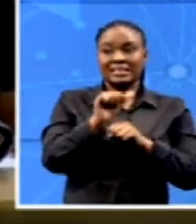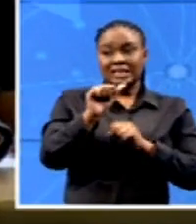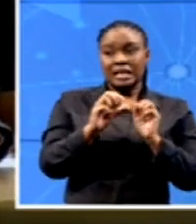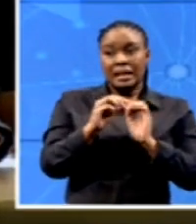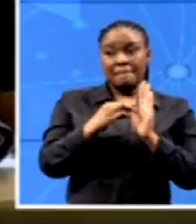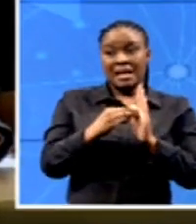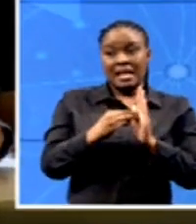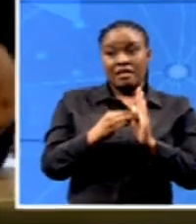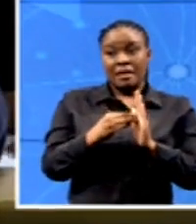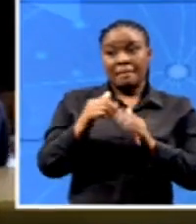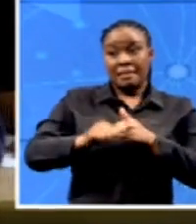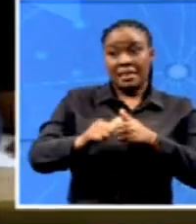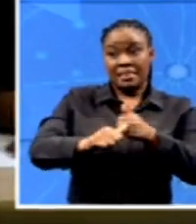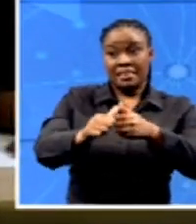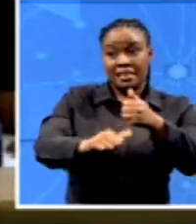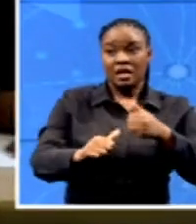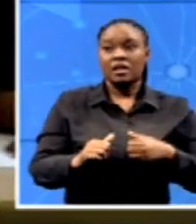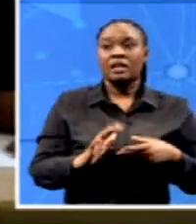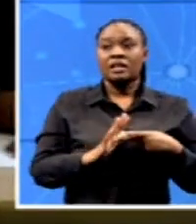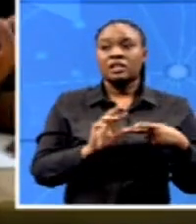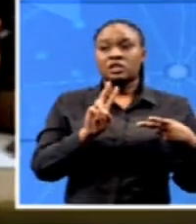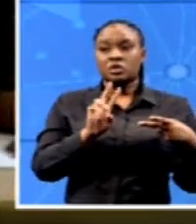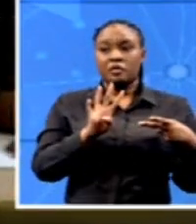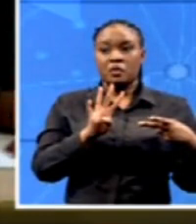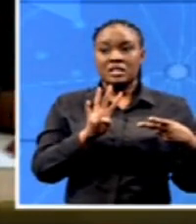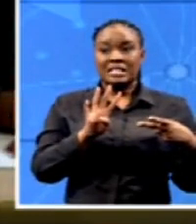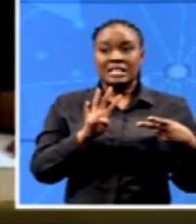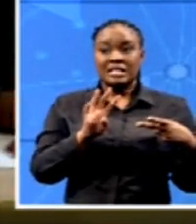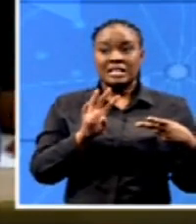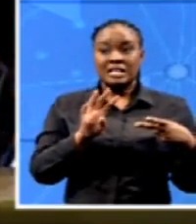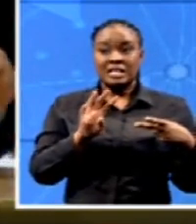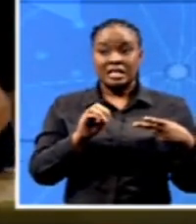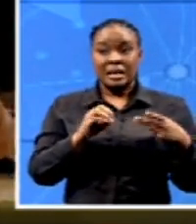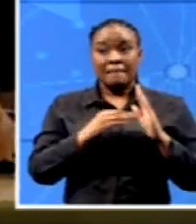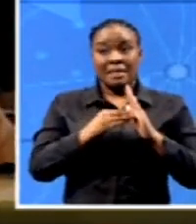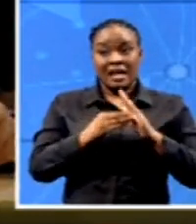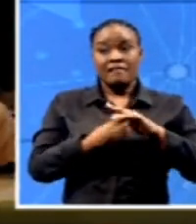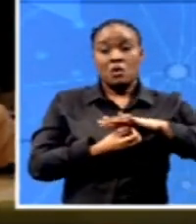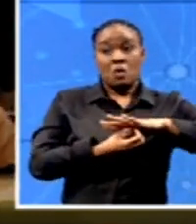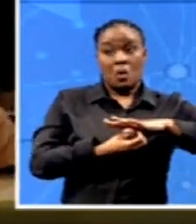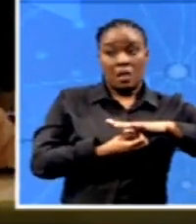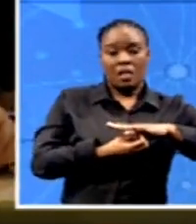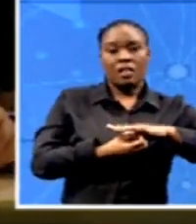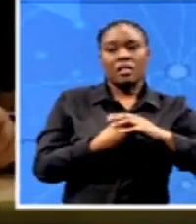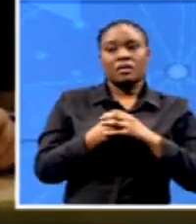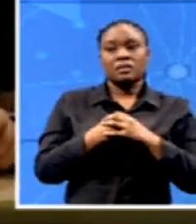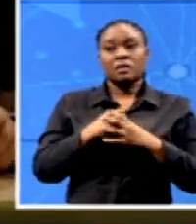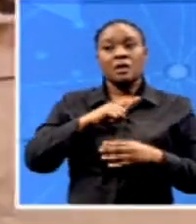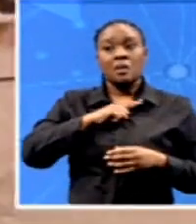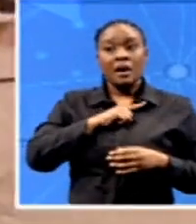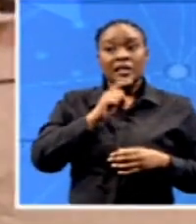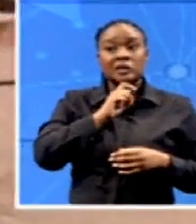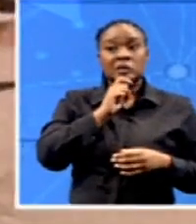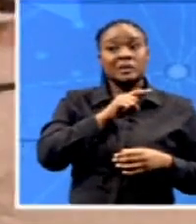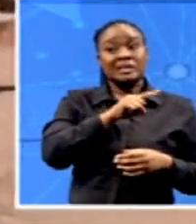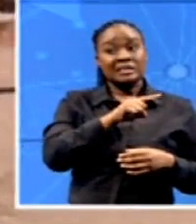million rand on your coal fleet, because they also use diesel to mine. So your total impact of this diesel increase is